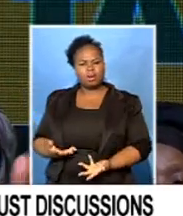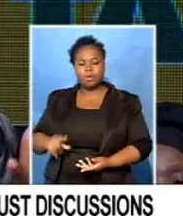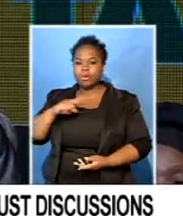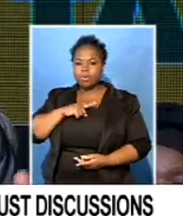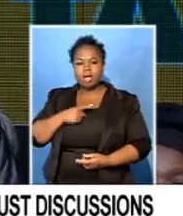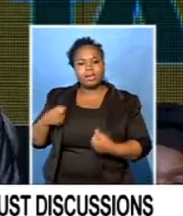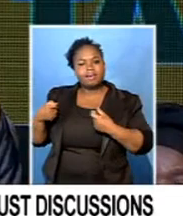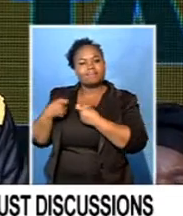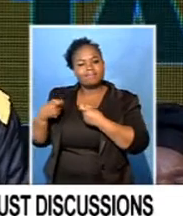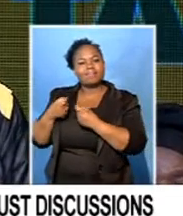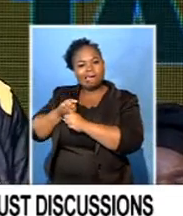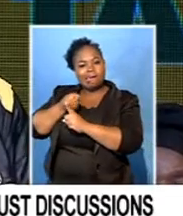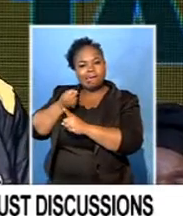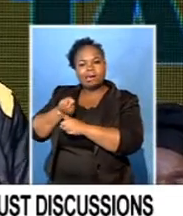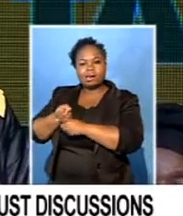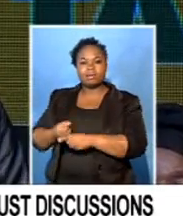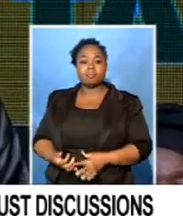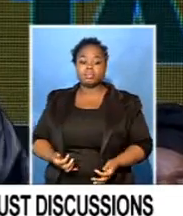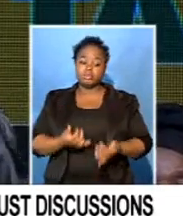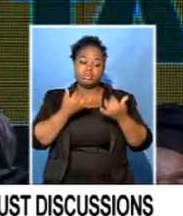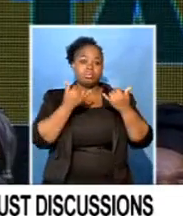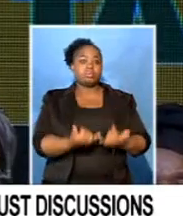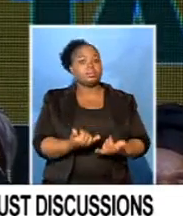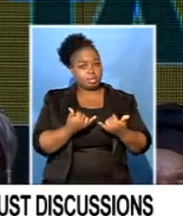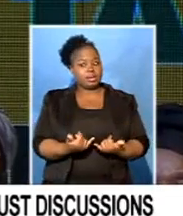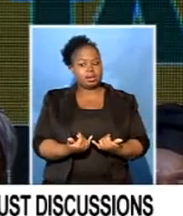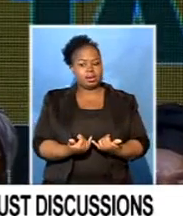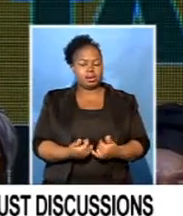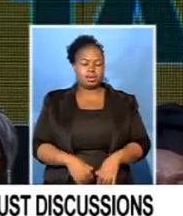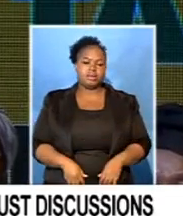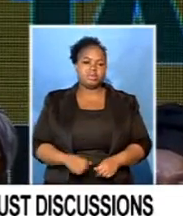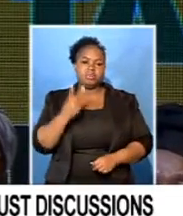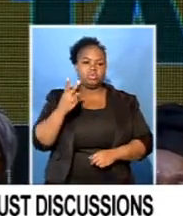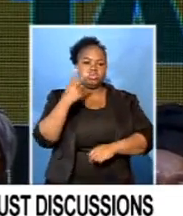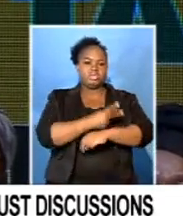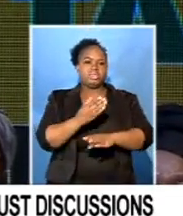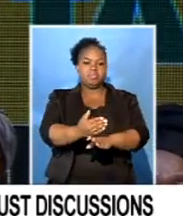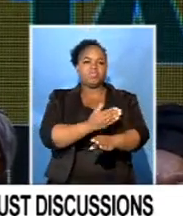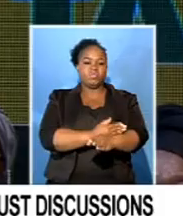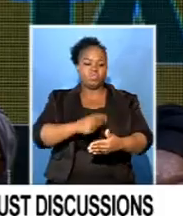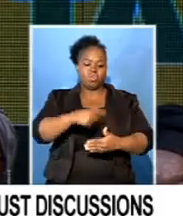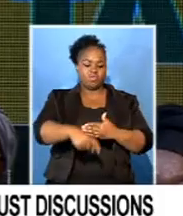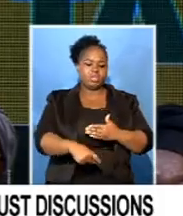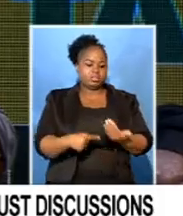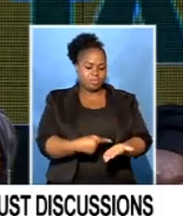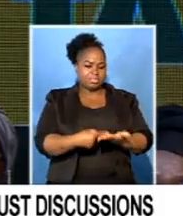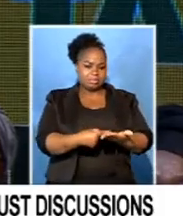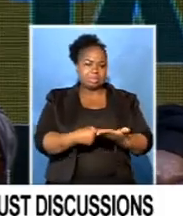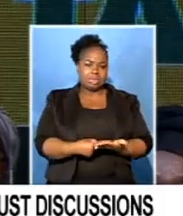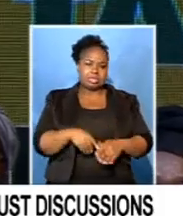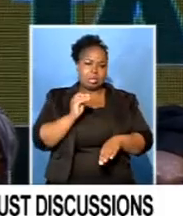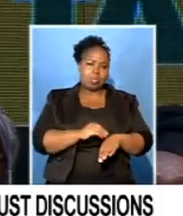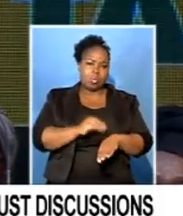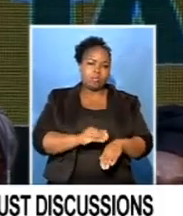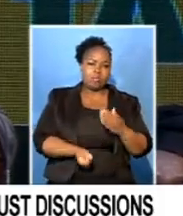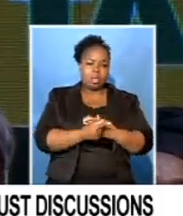you were fighting, we're still fighting. Today you have to have 2 days before the conference to discuss the